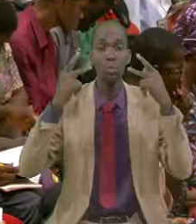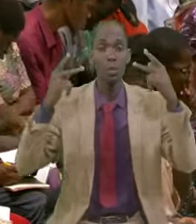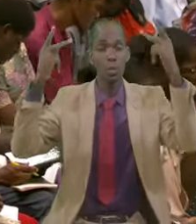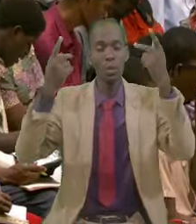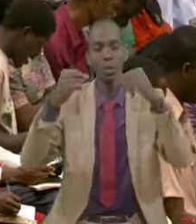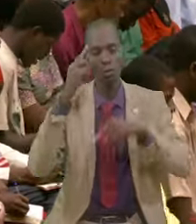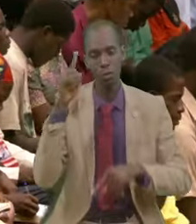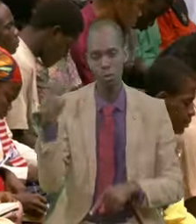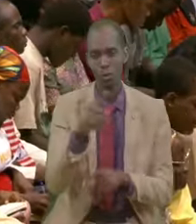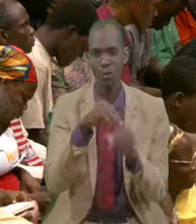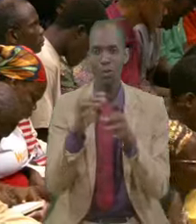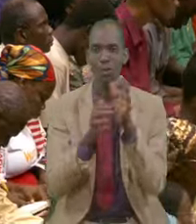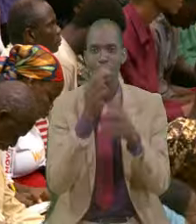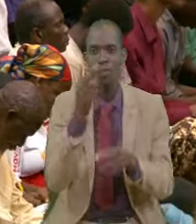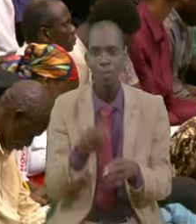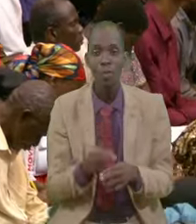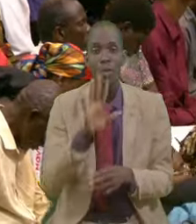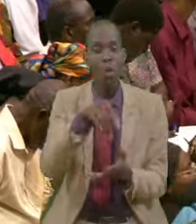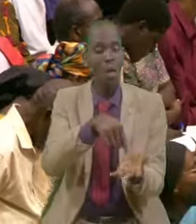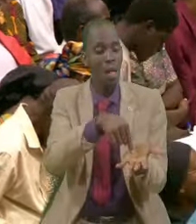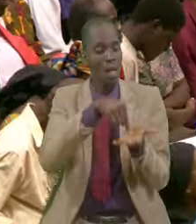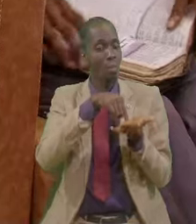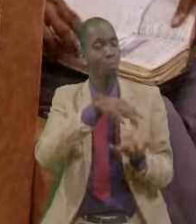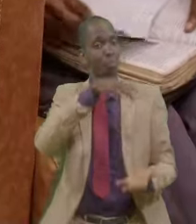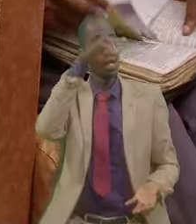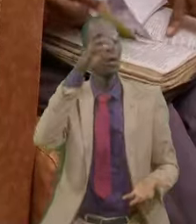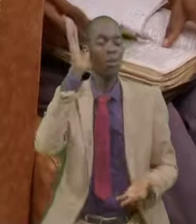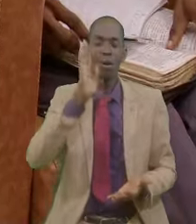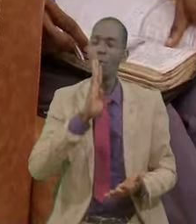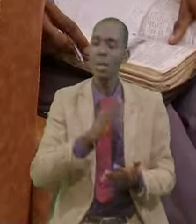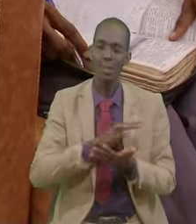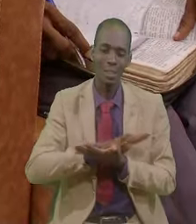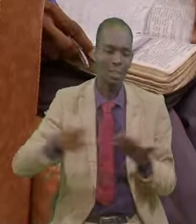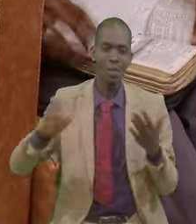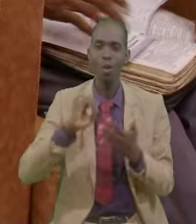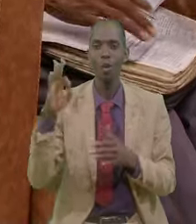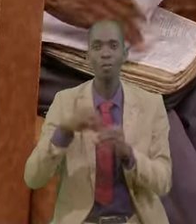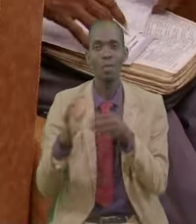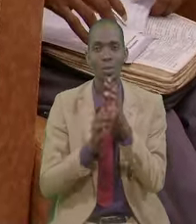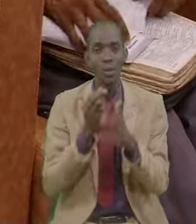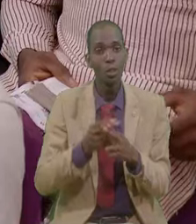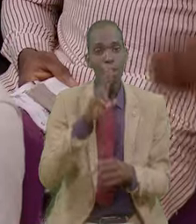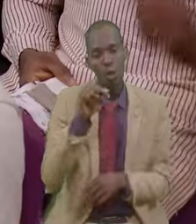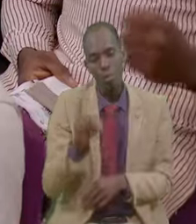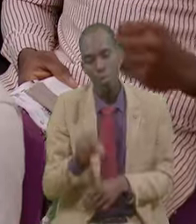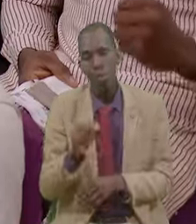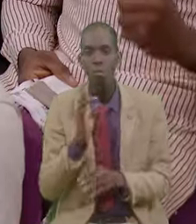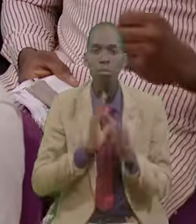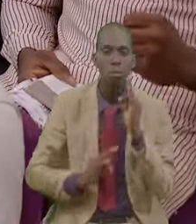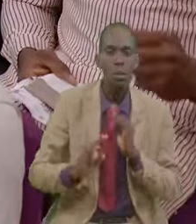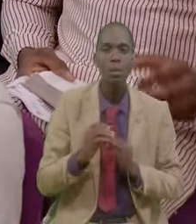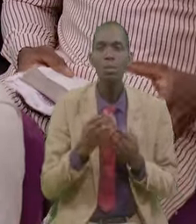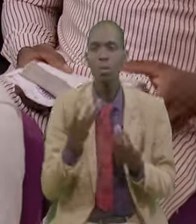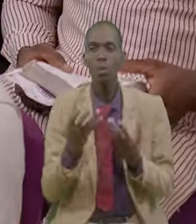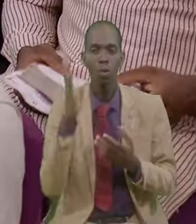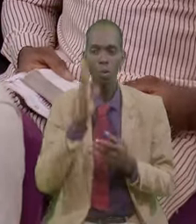come. Your debts will be paid. Your needs will be met. You